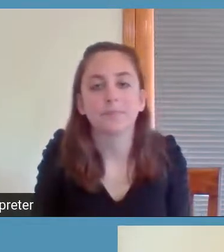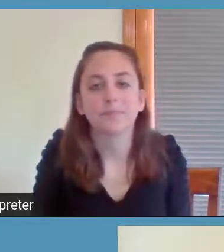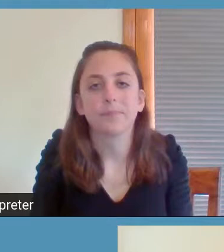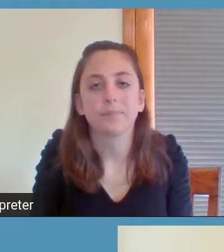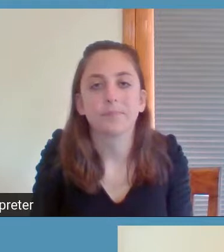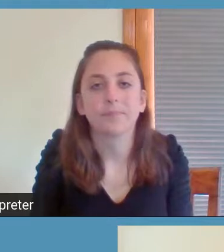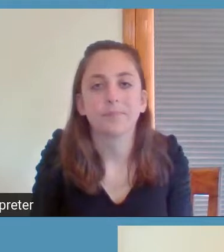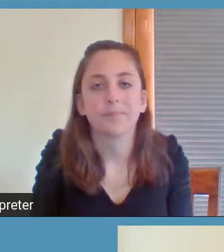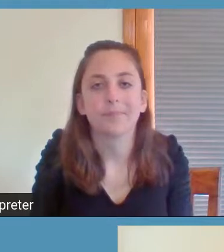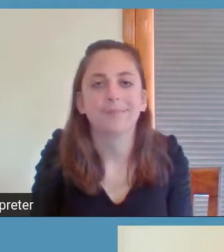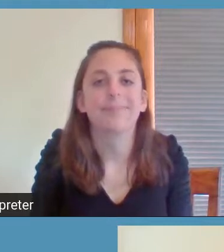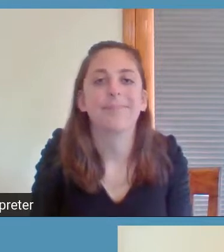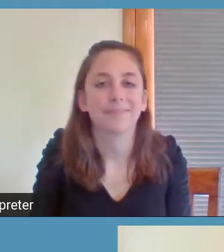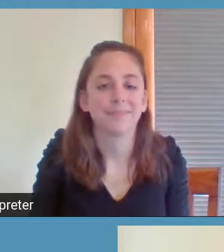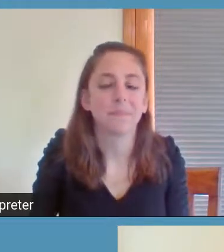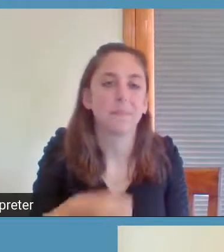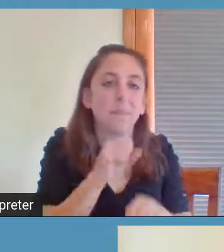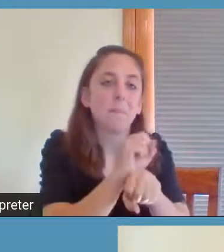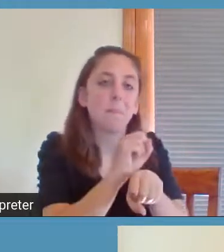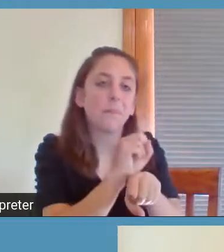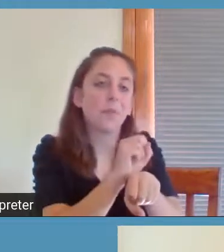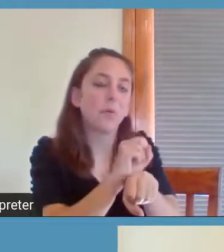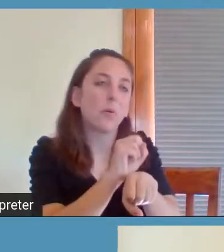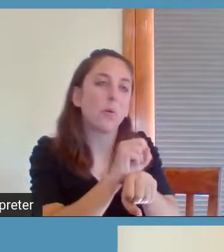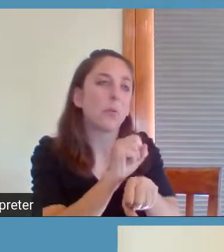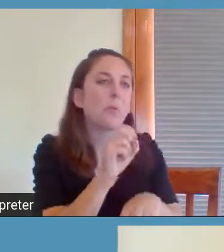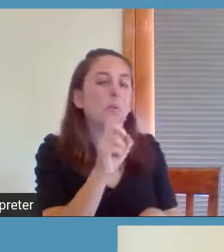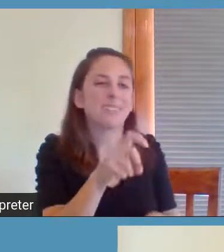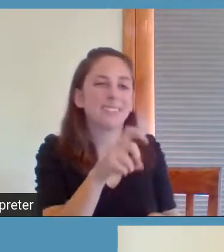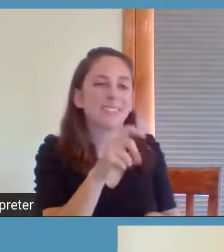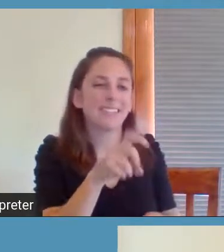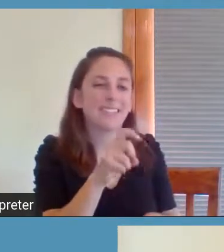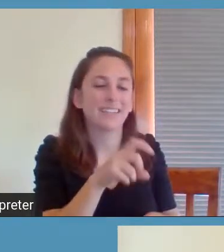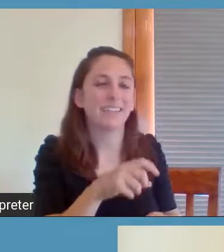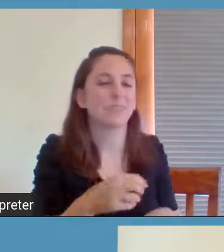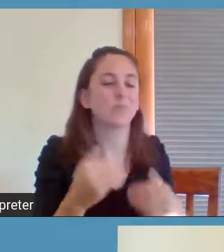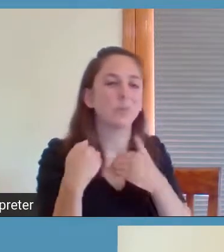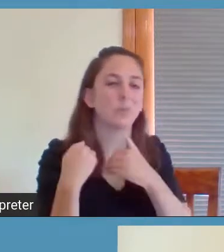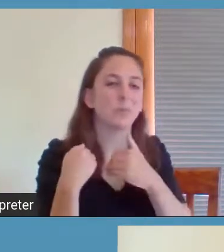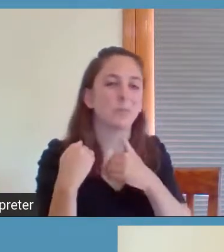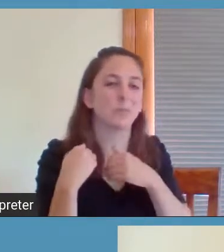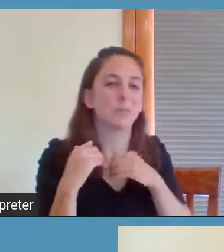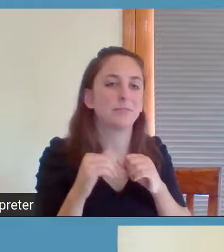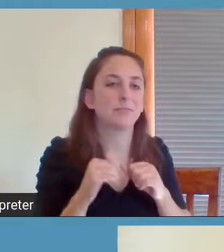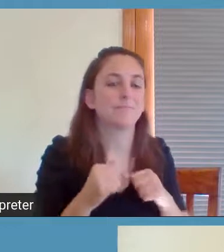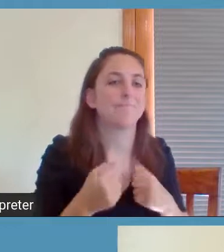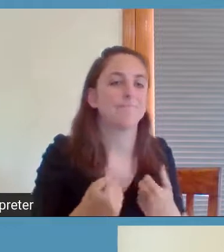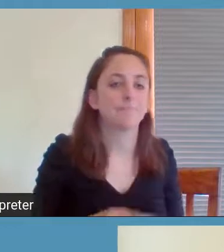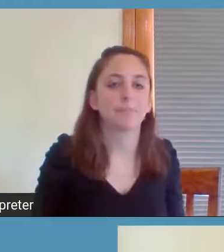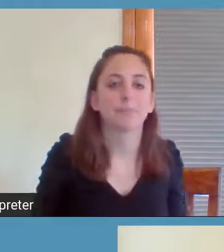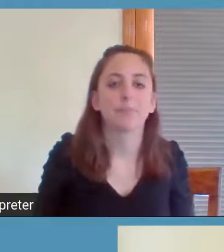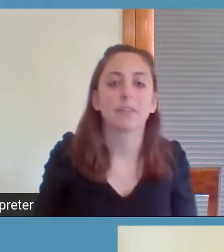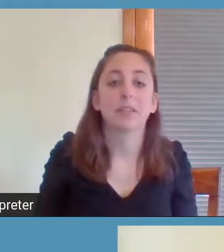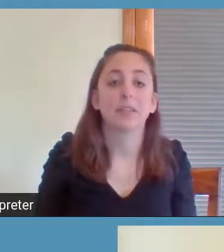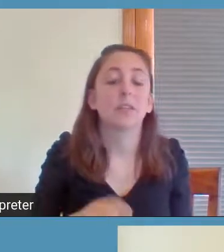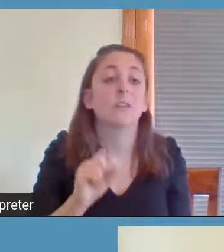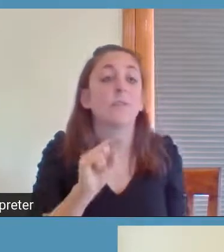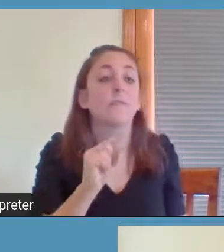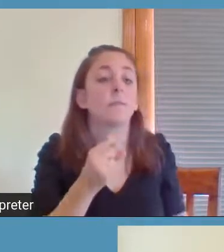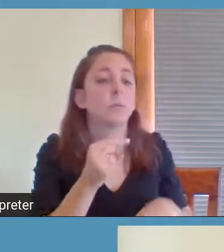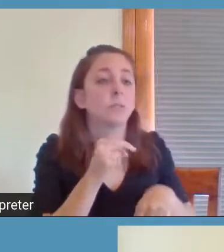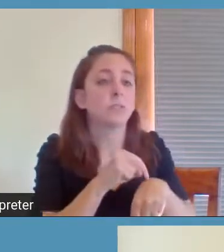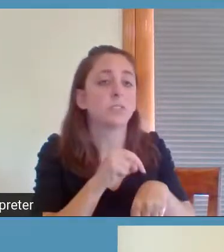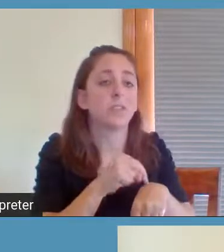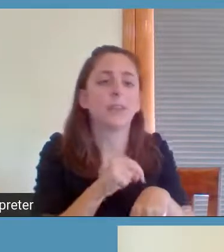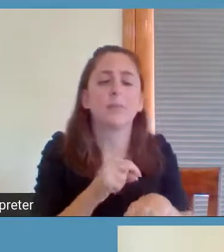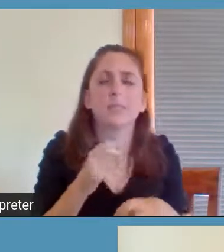So workflow. Yeah. So getting the workflow down can, especially the first time out, can be very difficult. When I was doing the